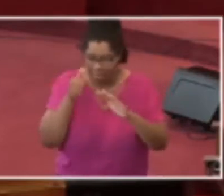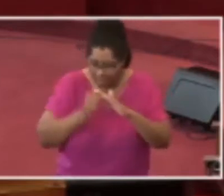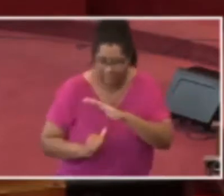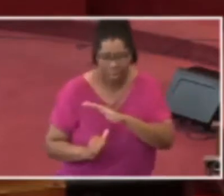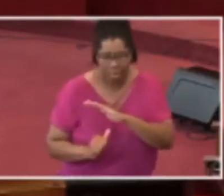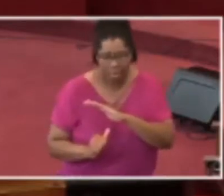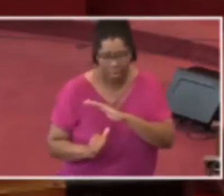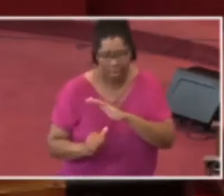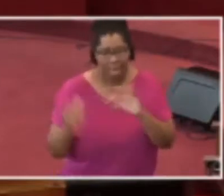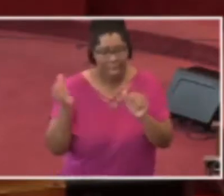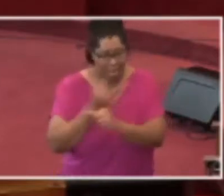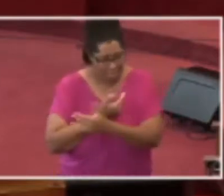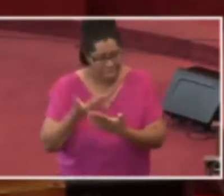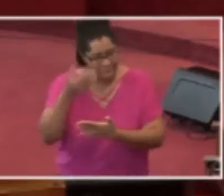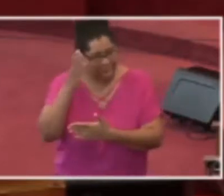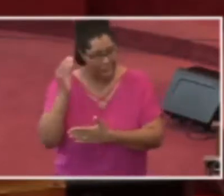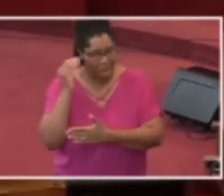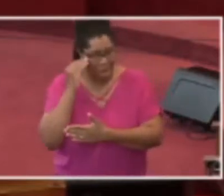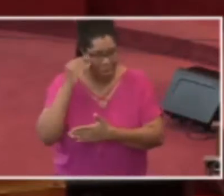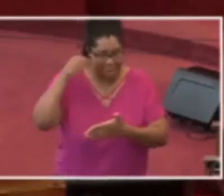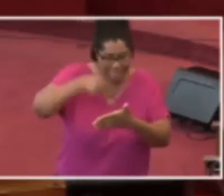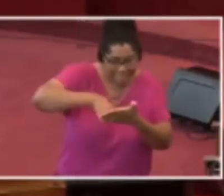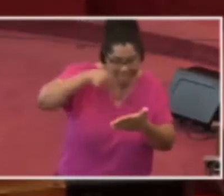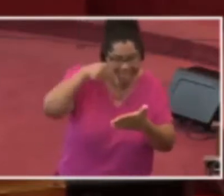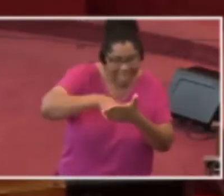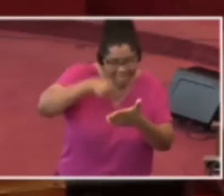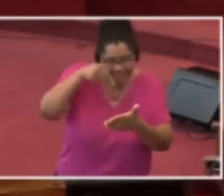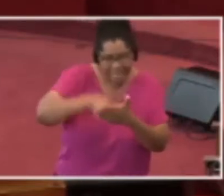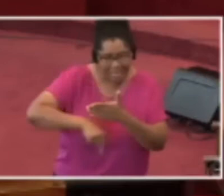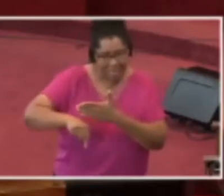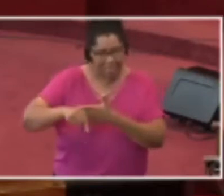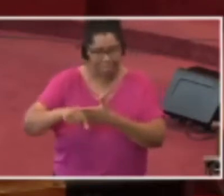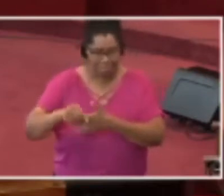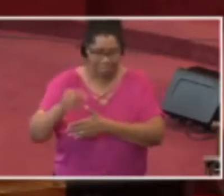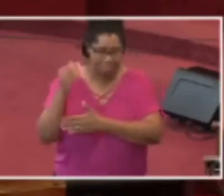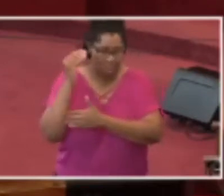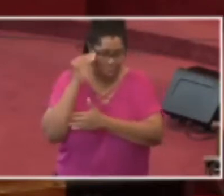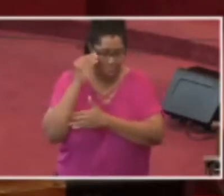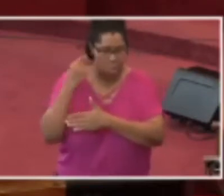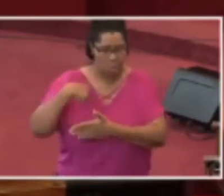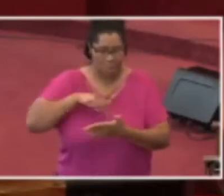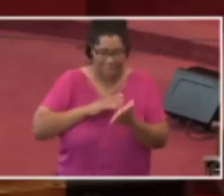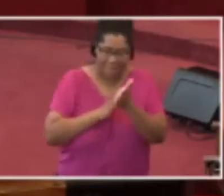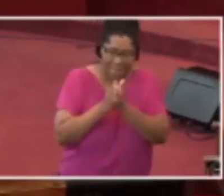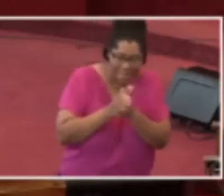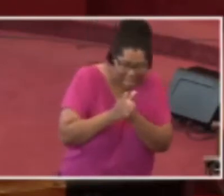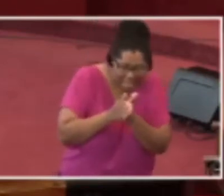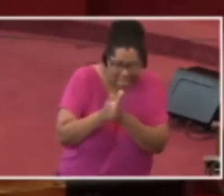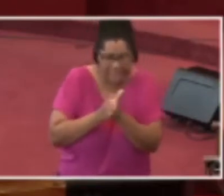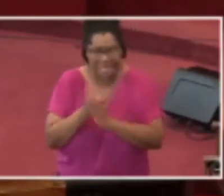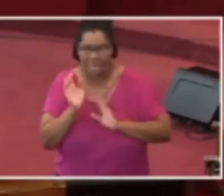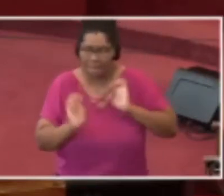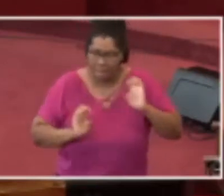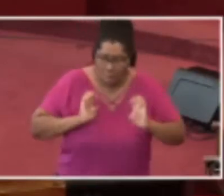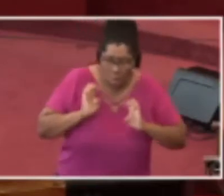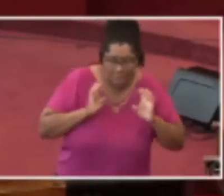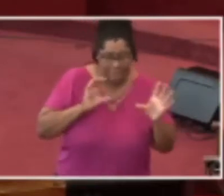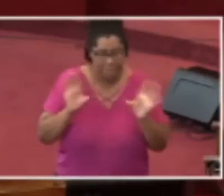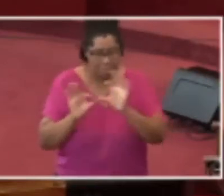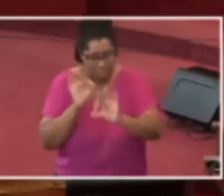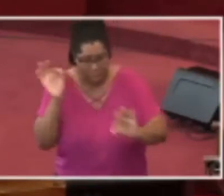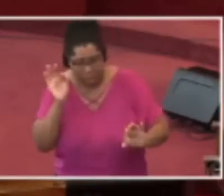God knows us intimately, intrinsically, exclusively, passionately, emotionally,